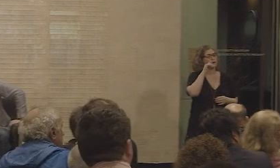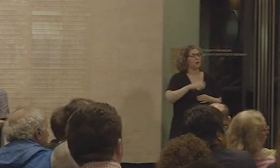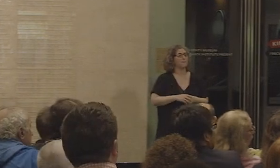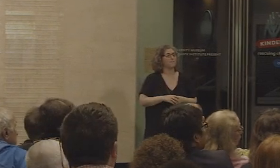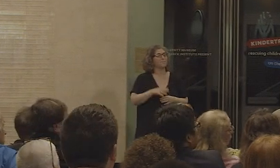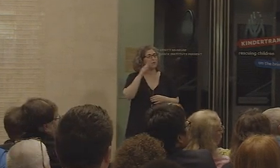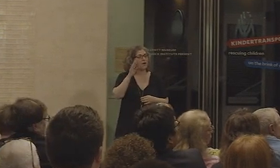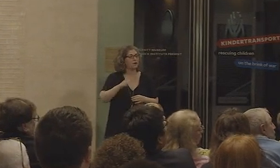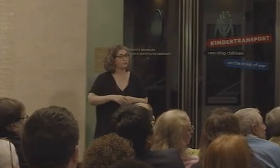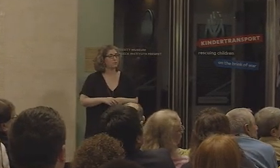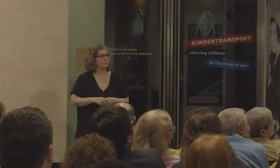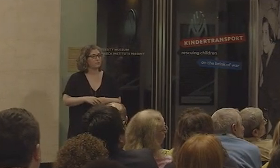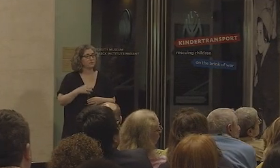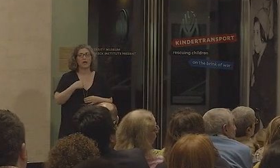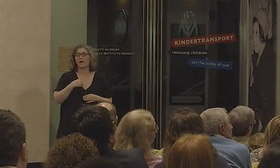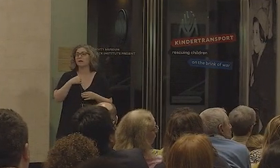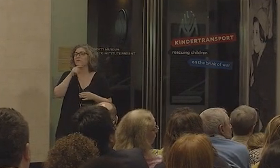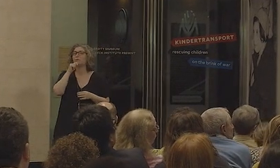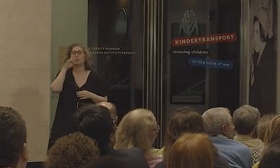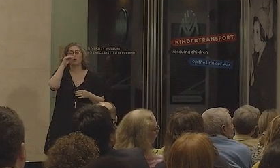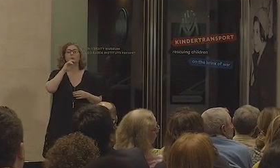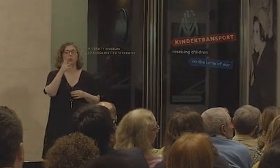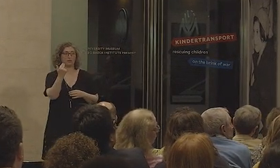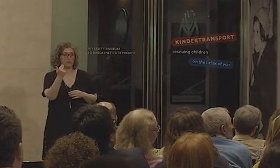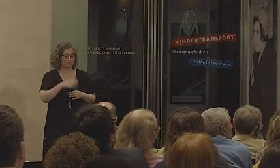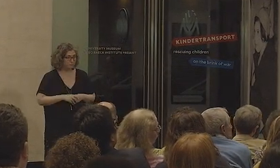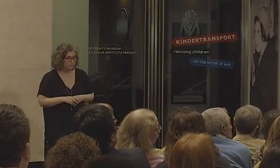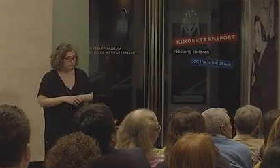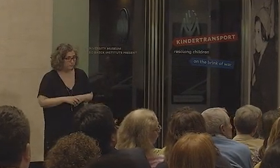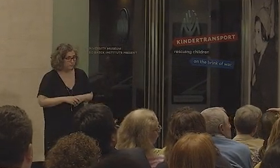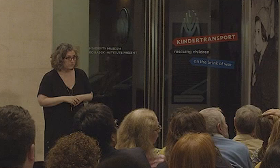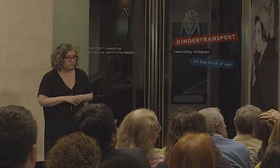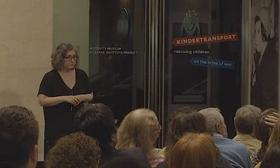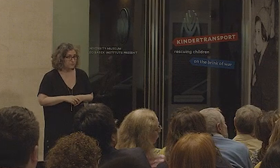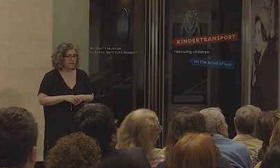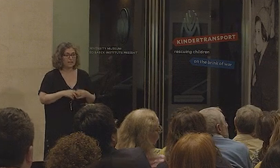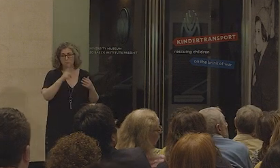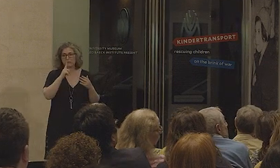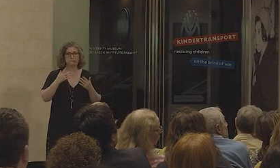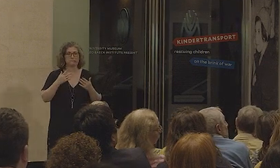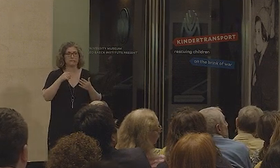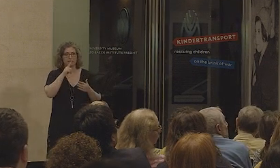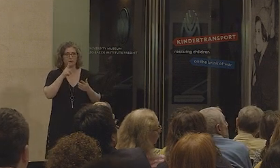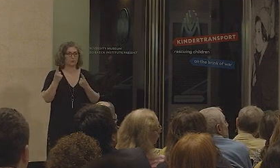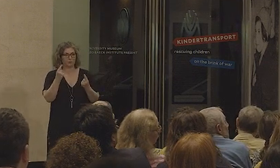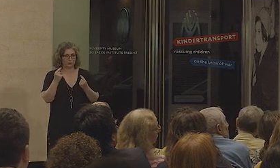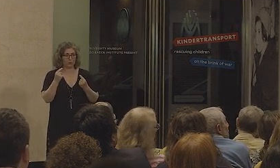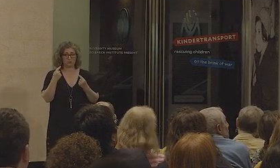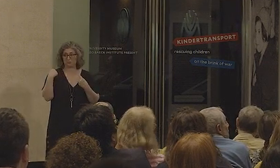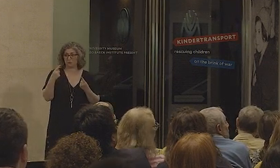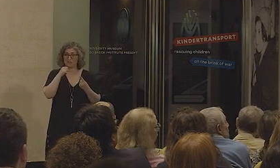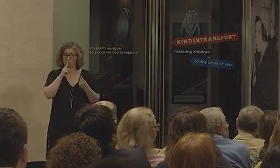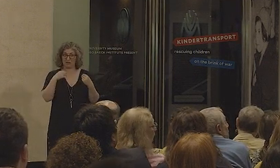Hi. I have 13-year-old twin boys, and this is kind of like a judgment call. They haven't really been afraid